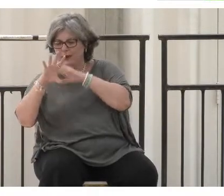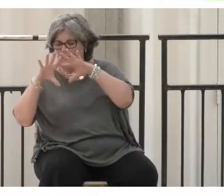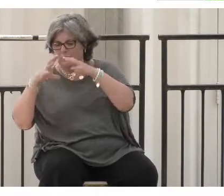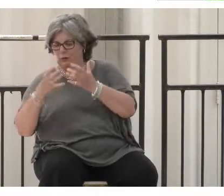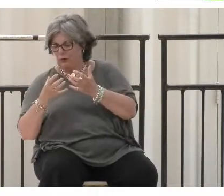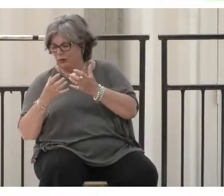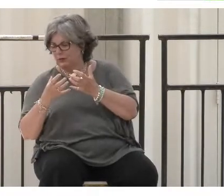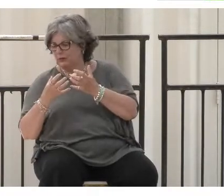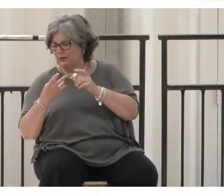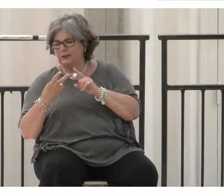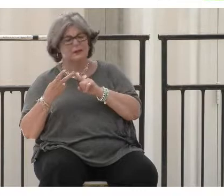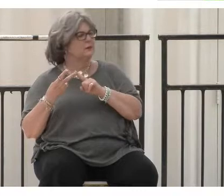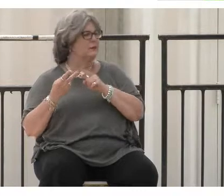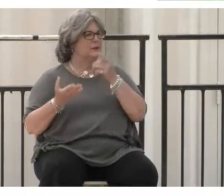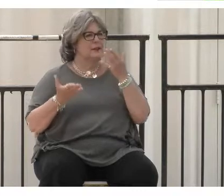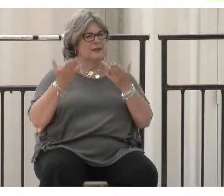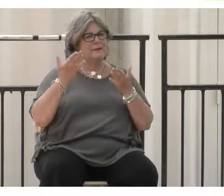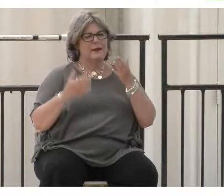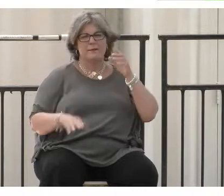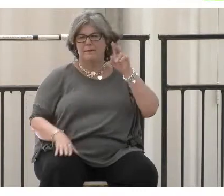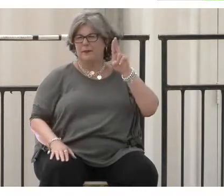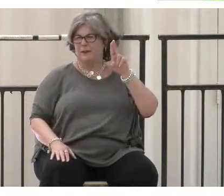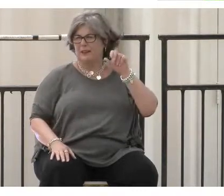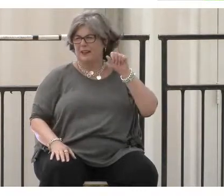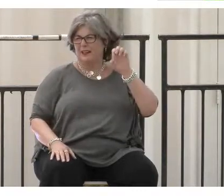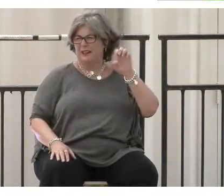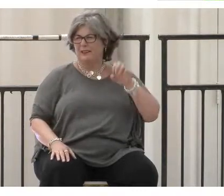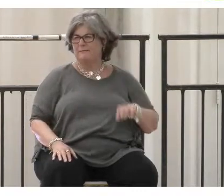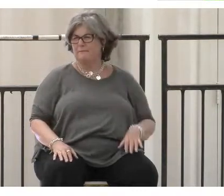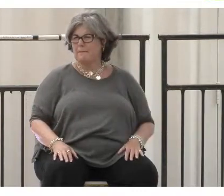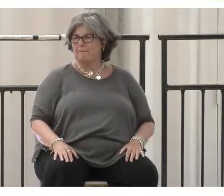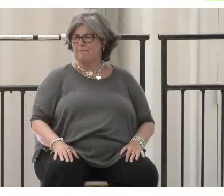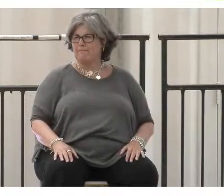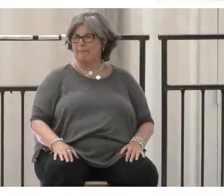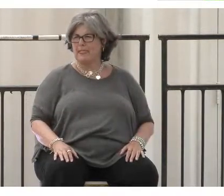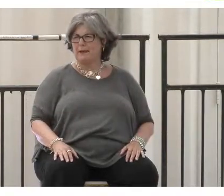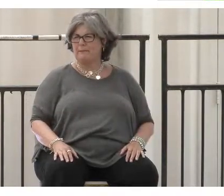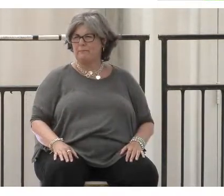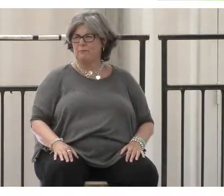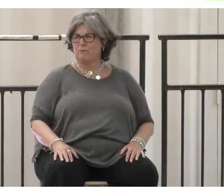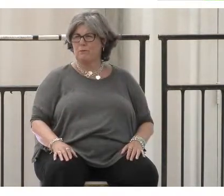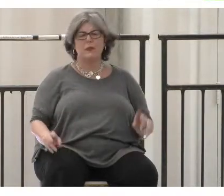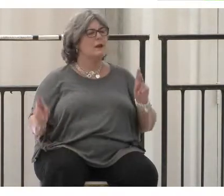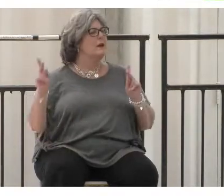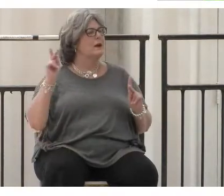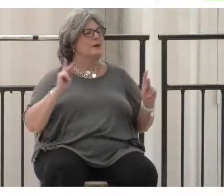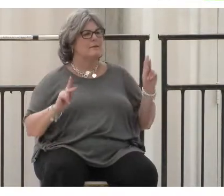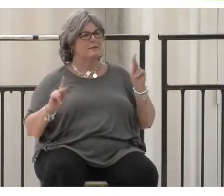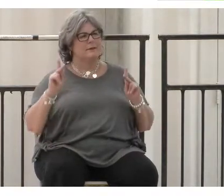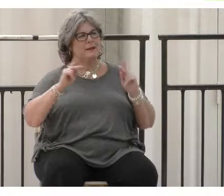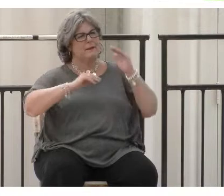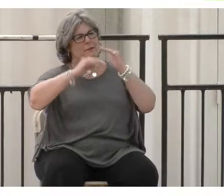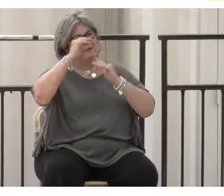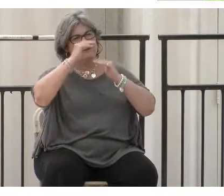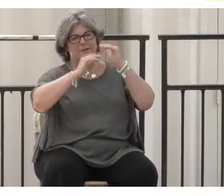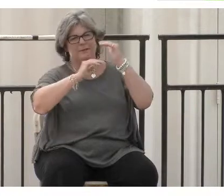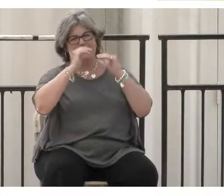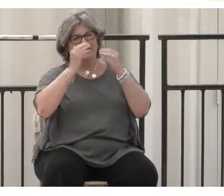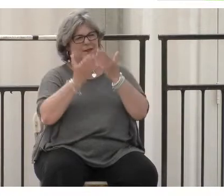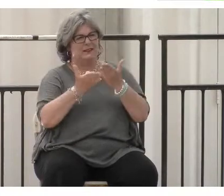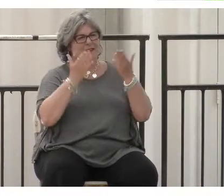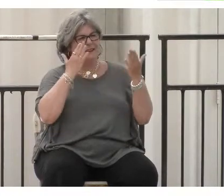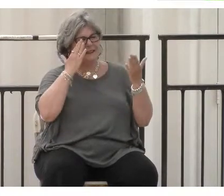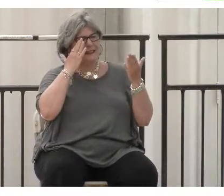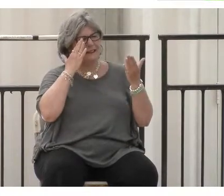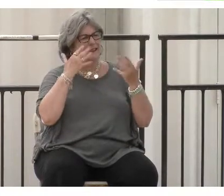also mentioned perhaps a UN MENA region. But also people built buildings from date palm. And